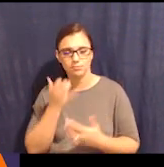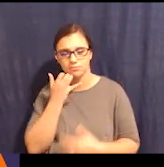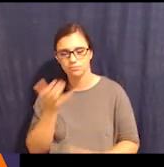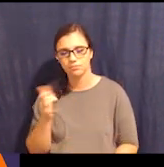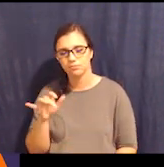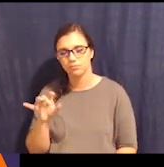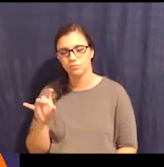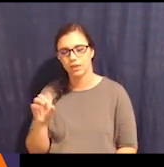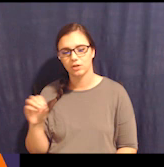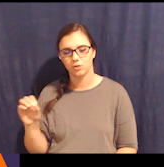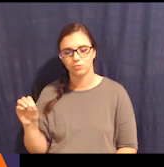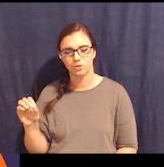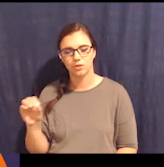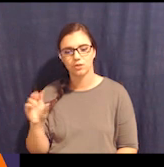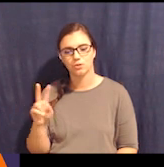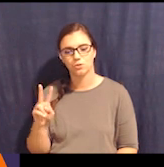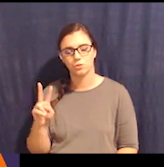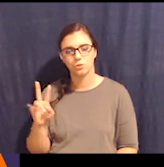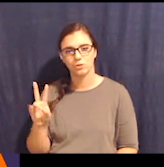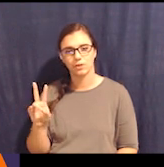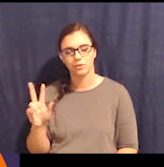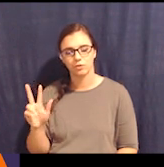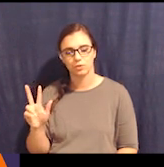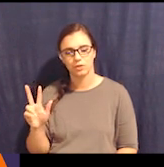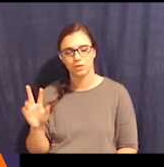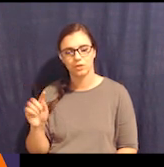1-800-273-TALK. That's